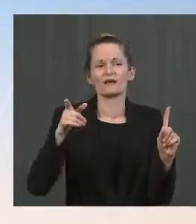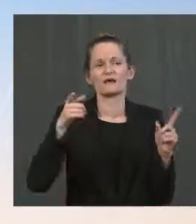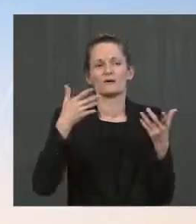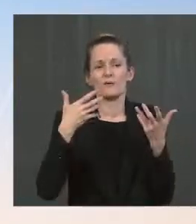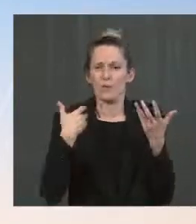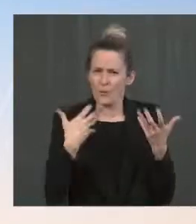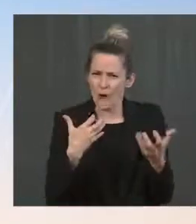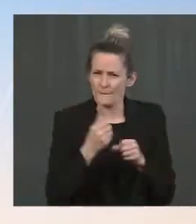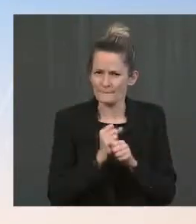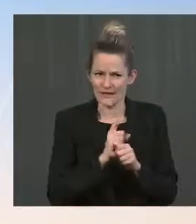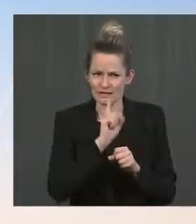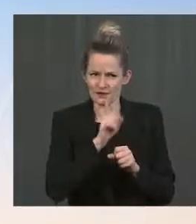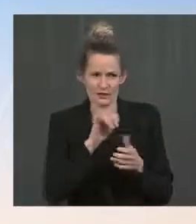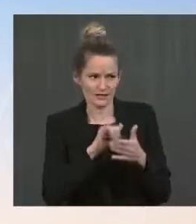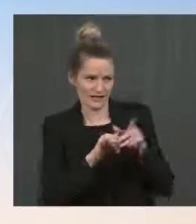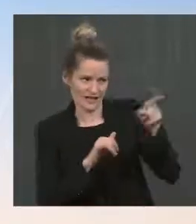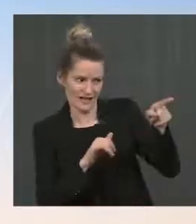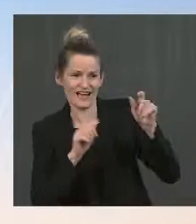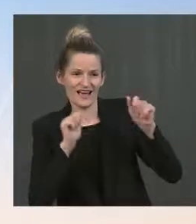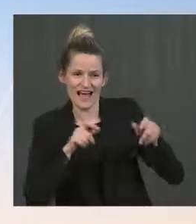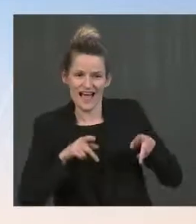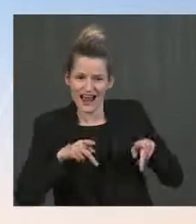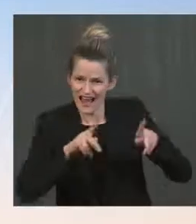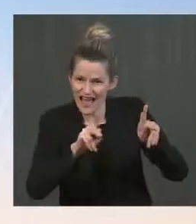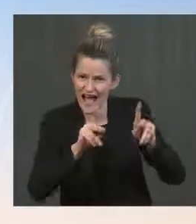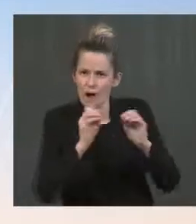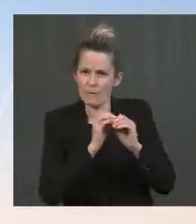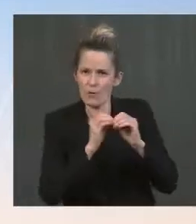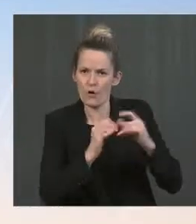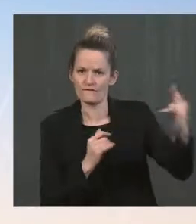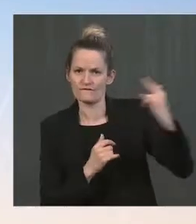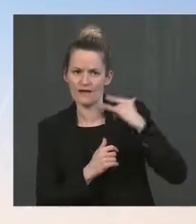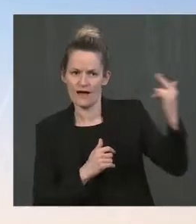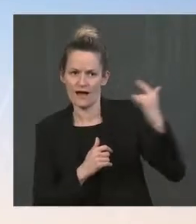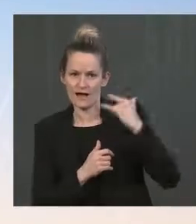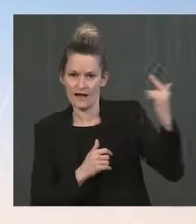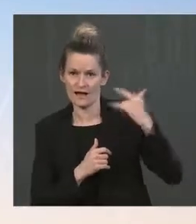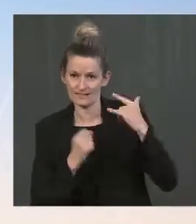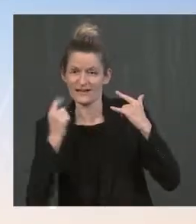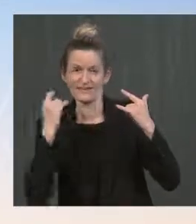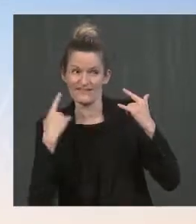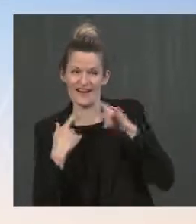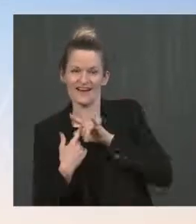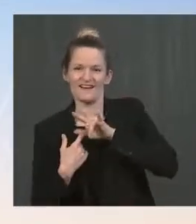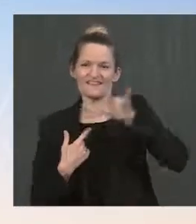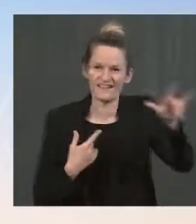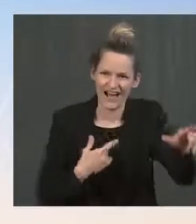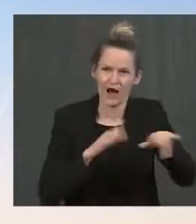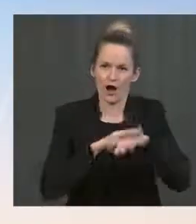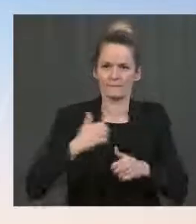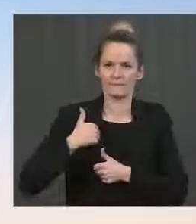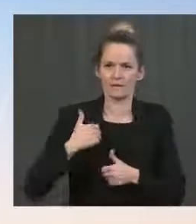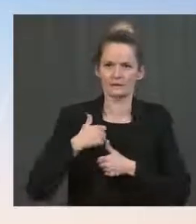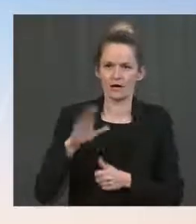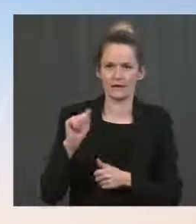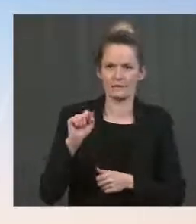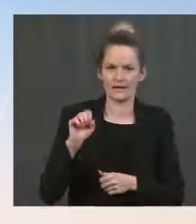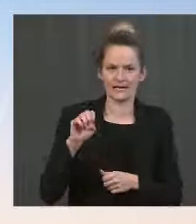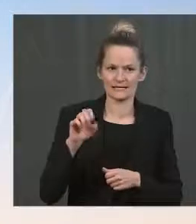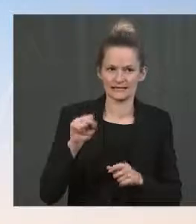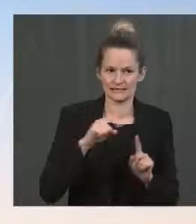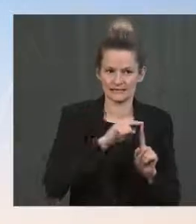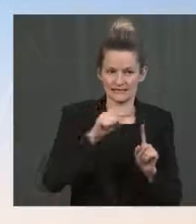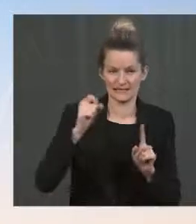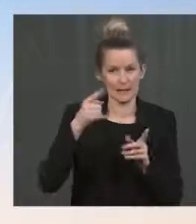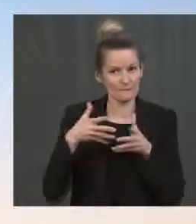we can allow additional flights to land at military bases. But it is also true that we are not going to